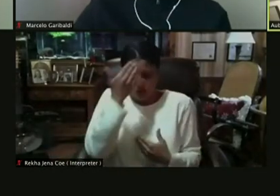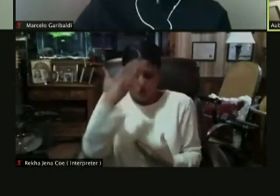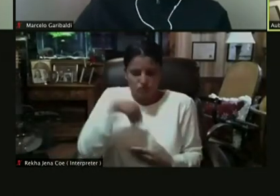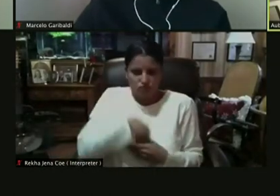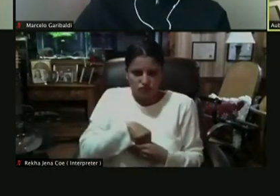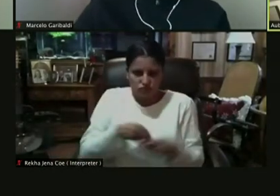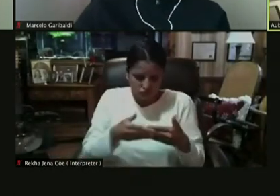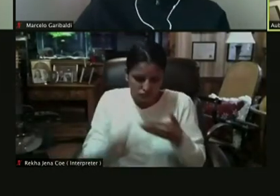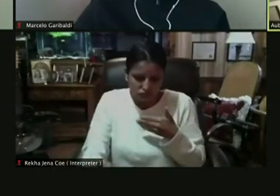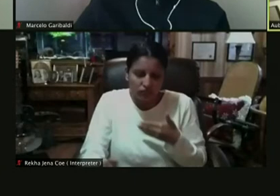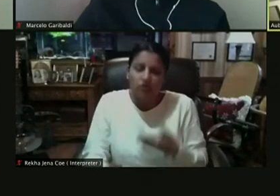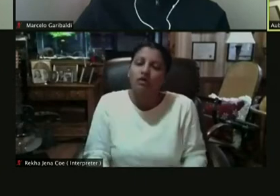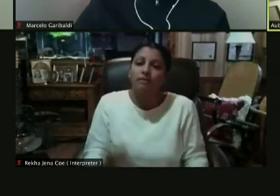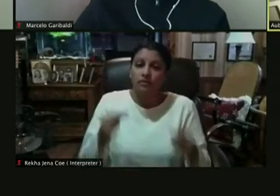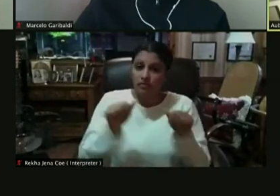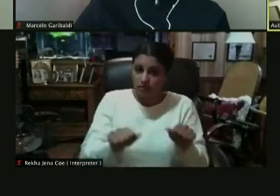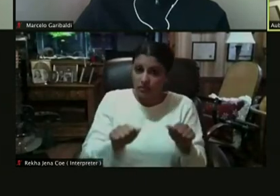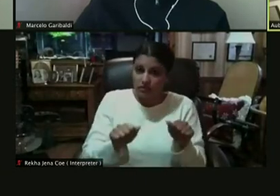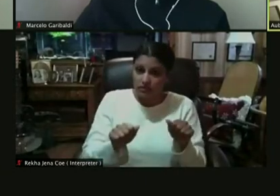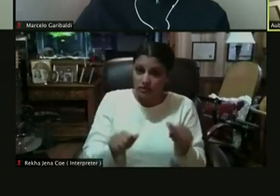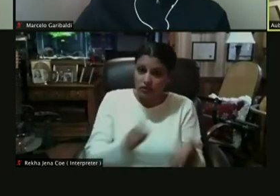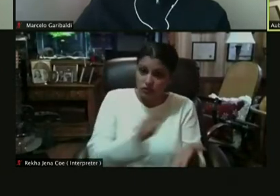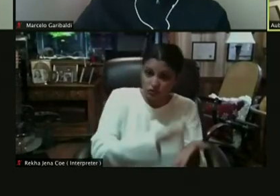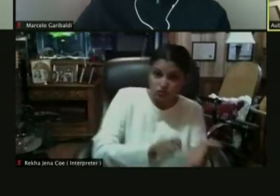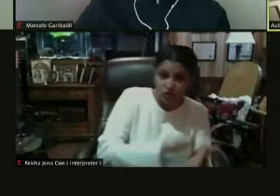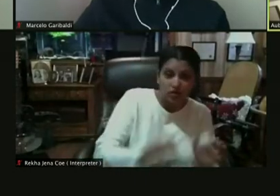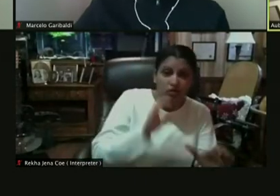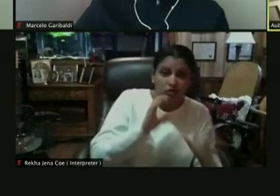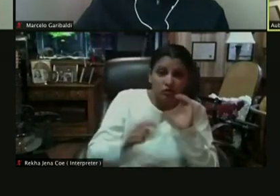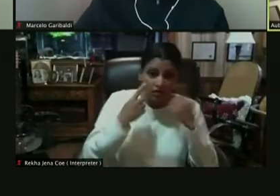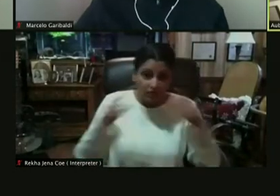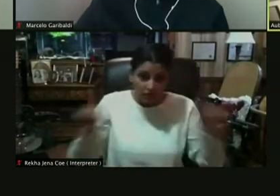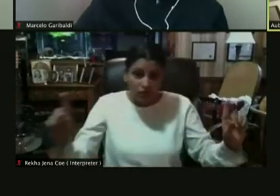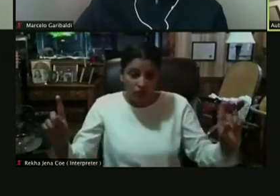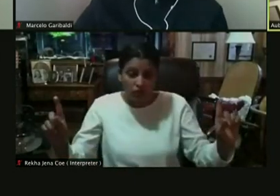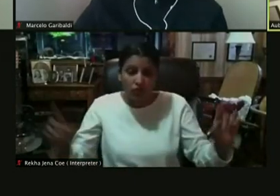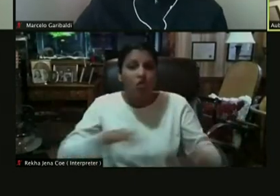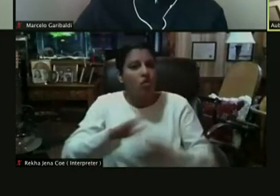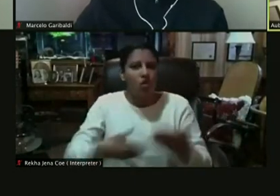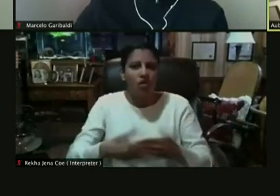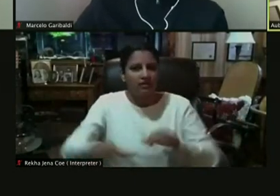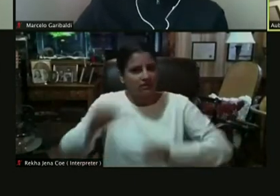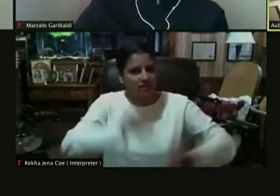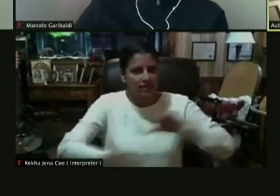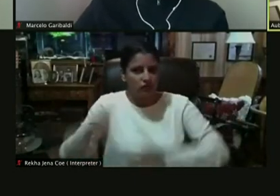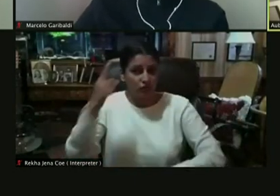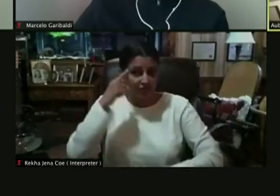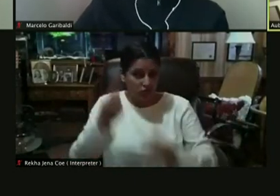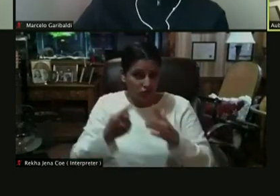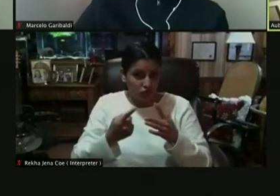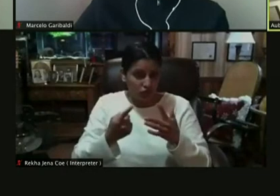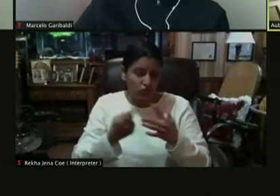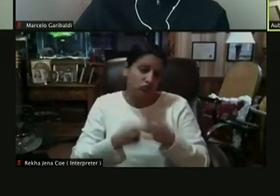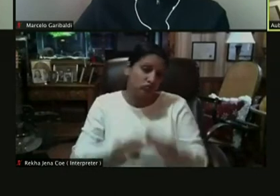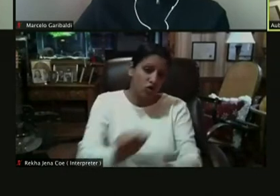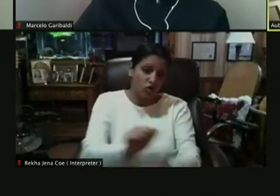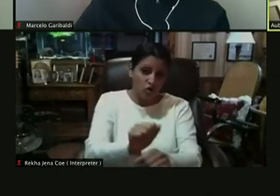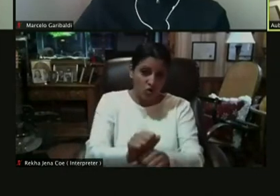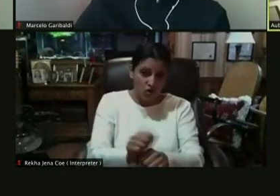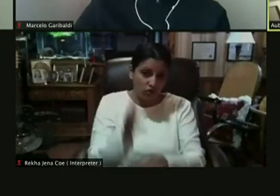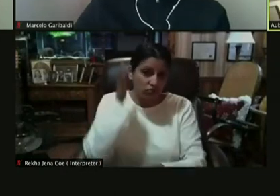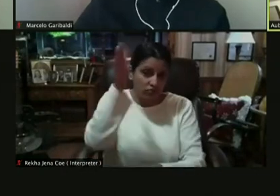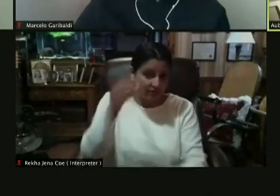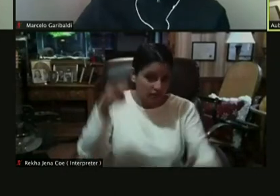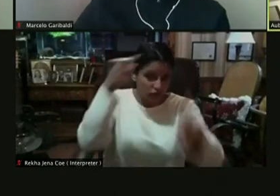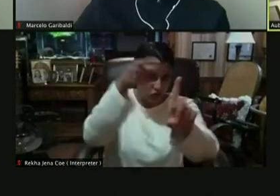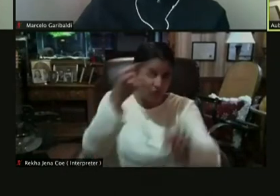write effectively, yes, underscores all of the science that you think you will ever get into if that's your goal. But for the people who aren't